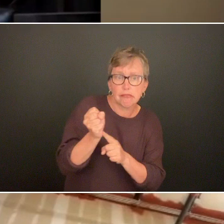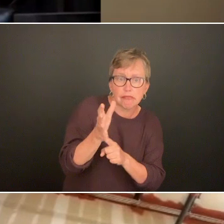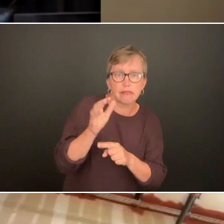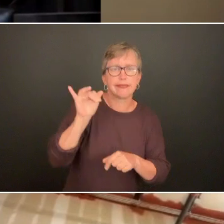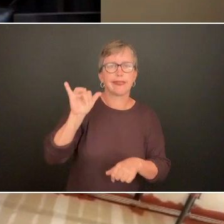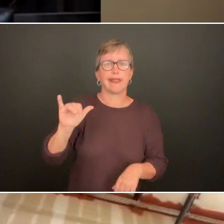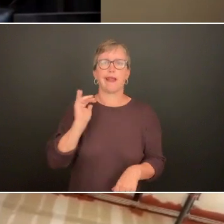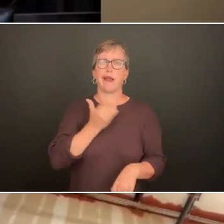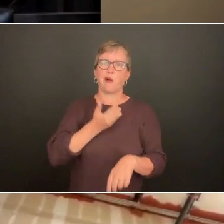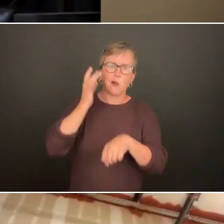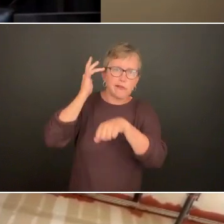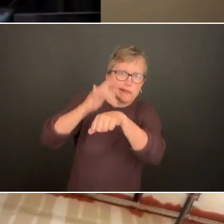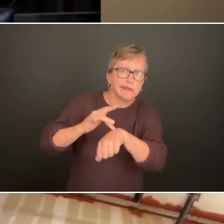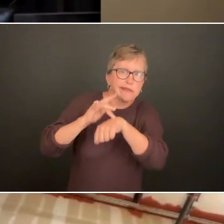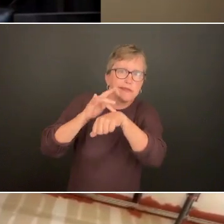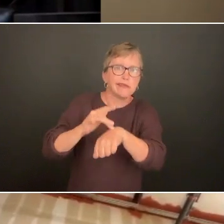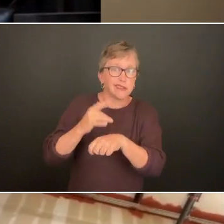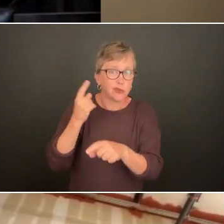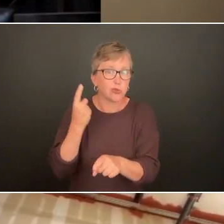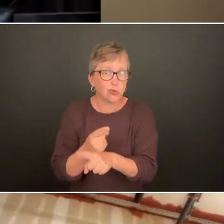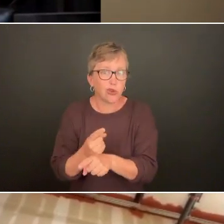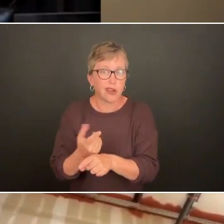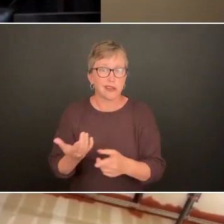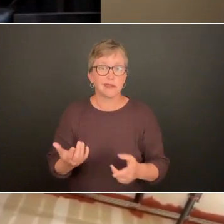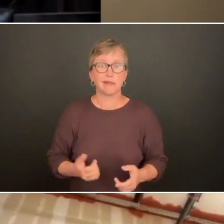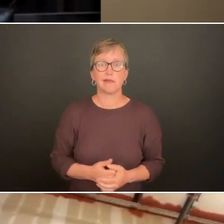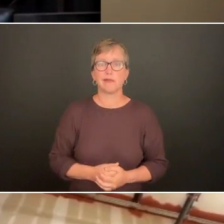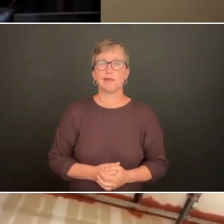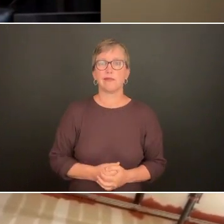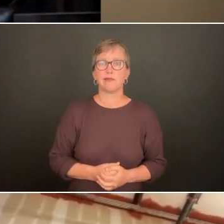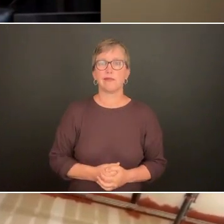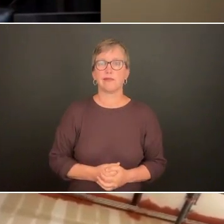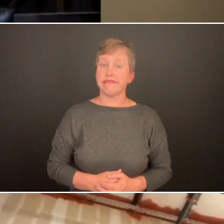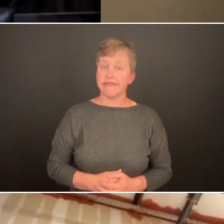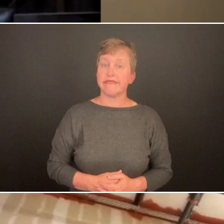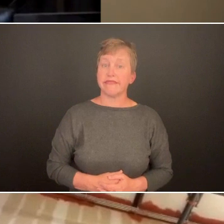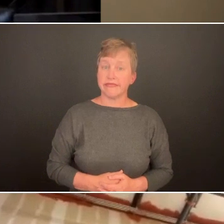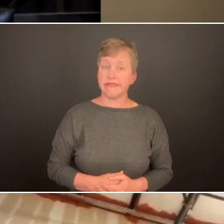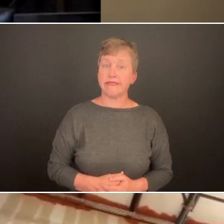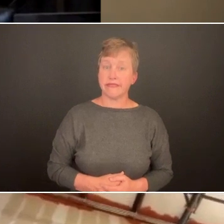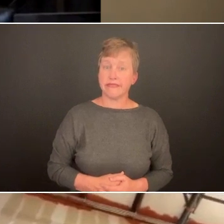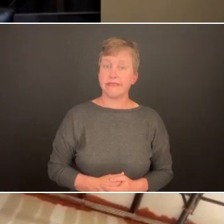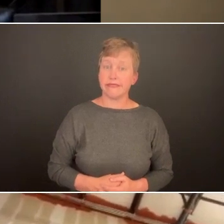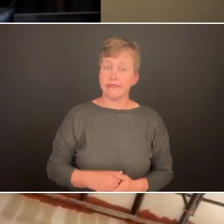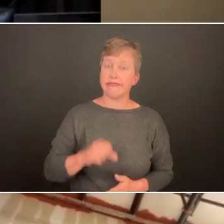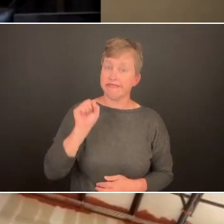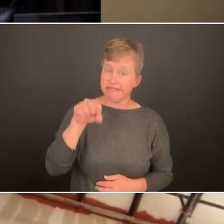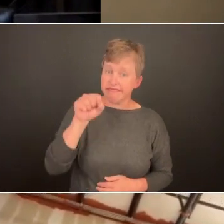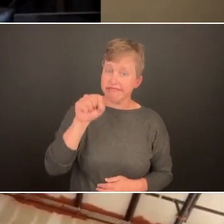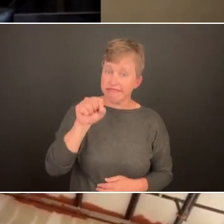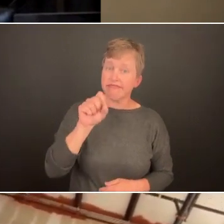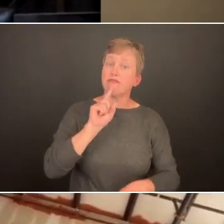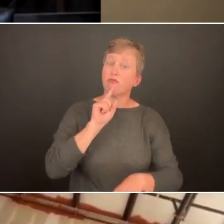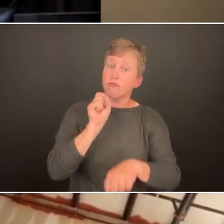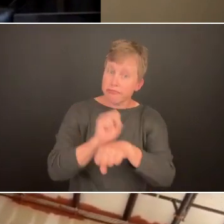perform, and can we, you know, ejaculate? That is our emphasis, isn't it? It is, absolutely. I mean, even in